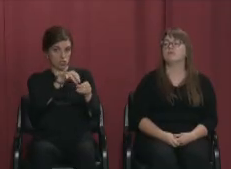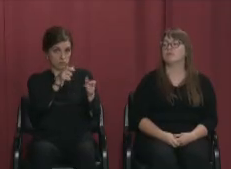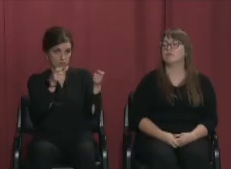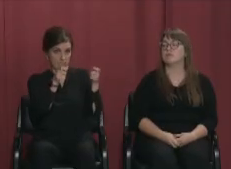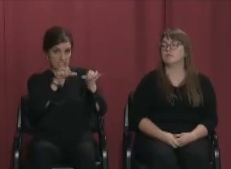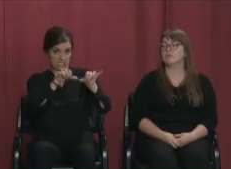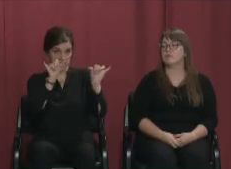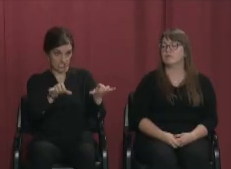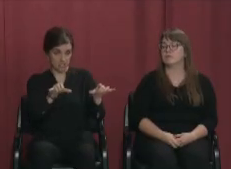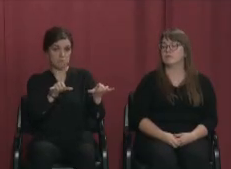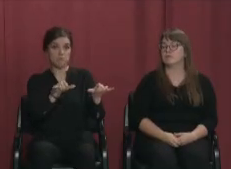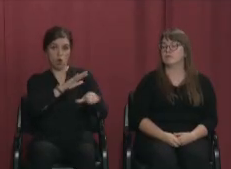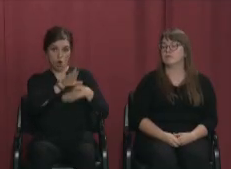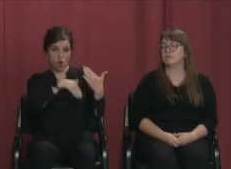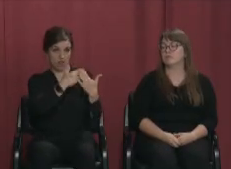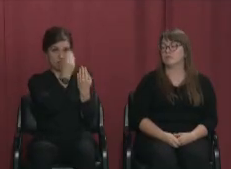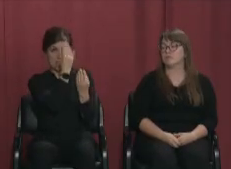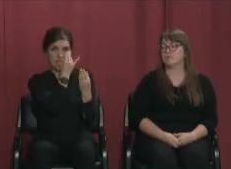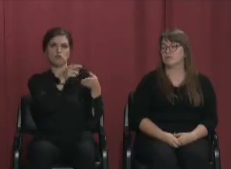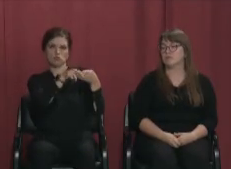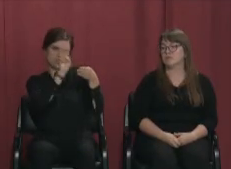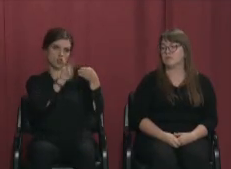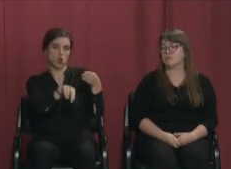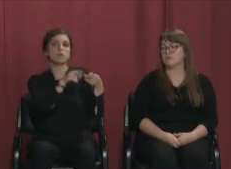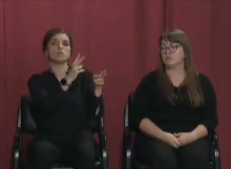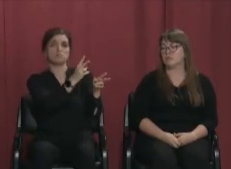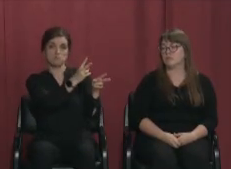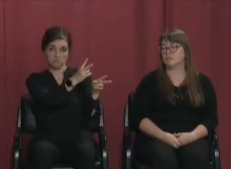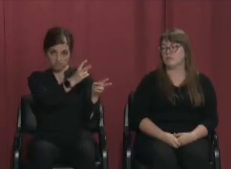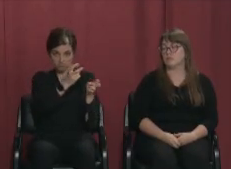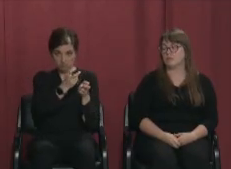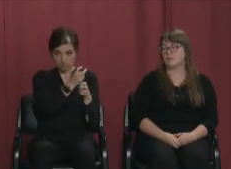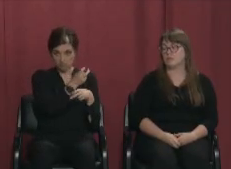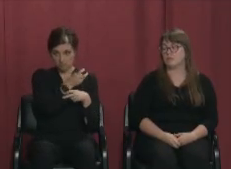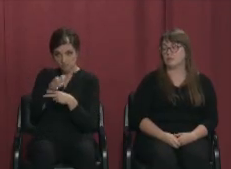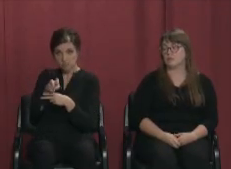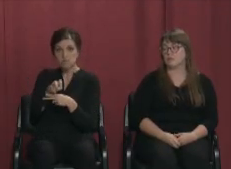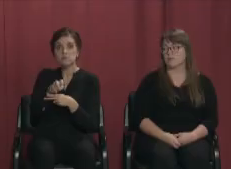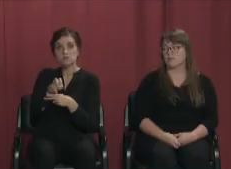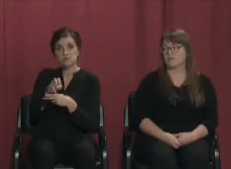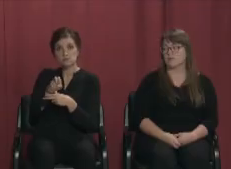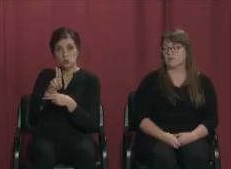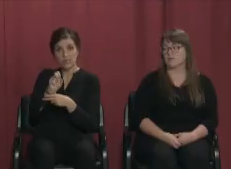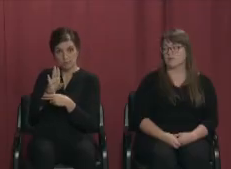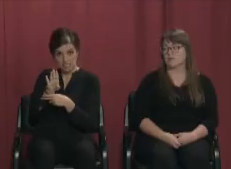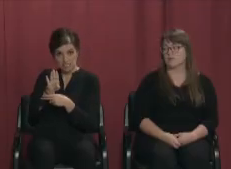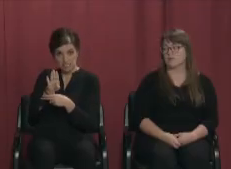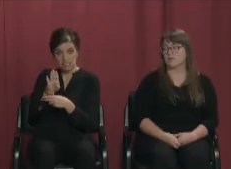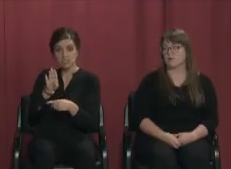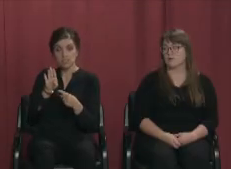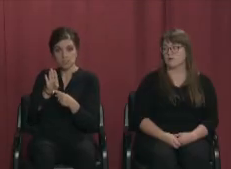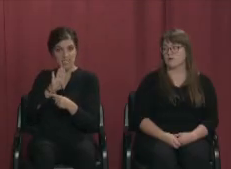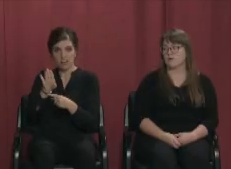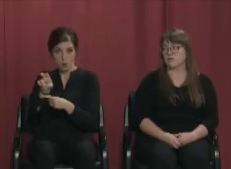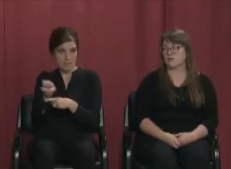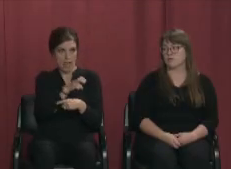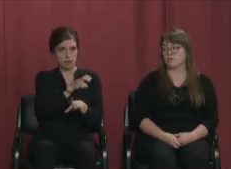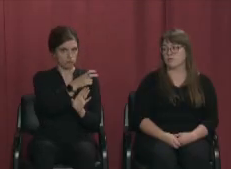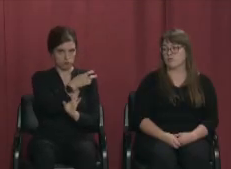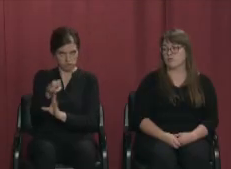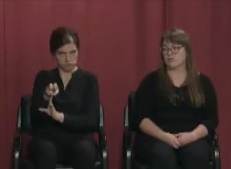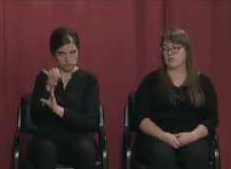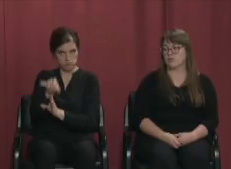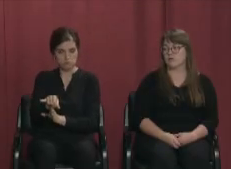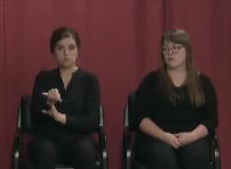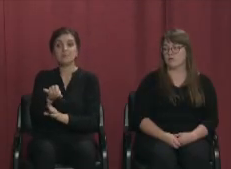get the data out, meaning the results. Mm-hmm. We put them on a thumb drive that never goes back into that system. That then goes on to another computer,